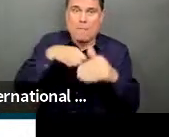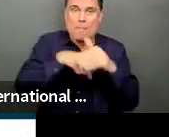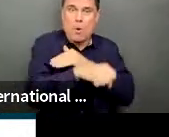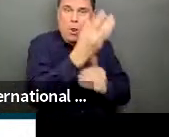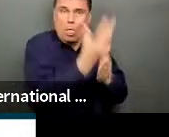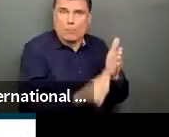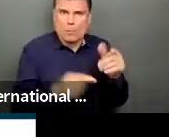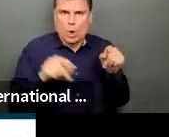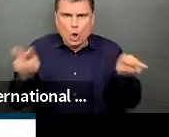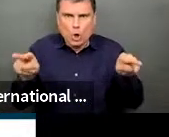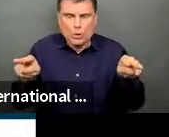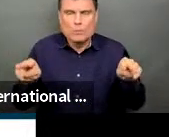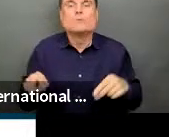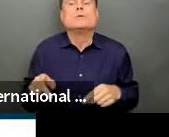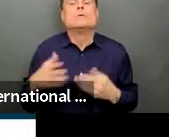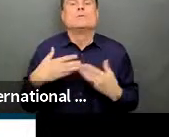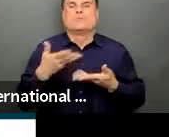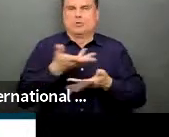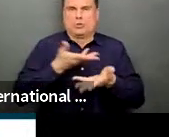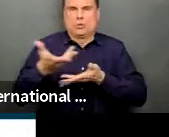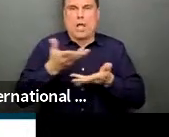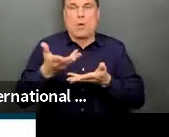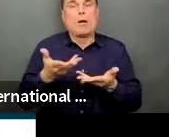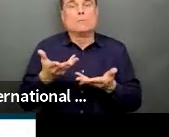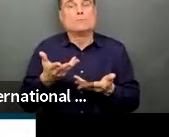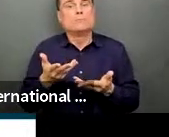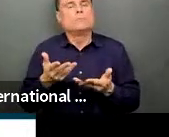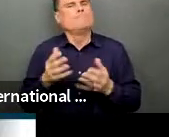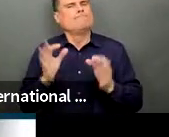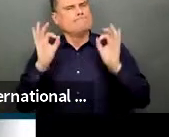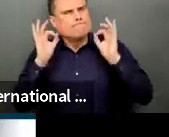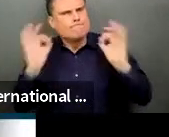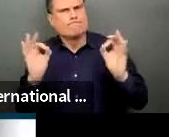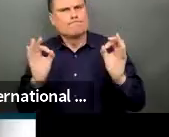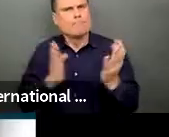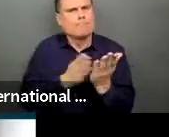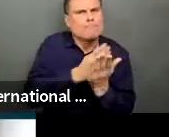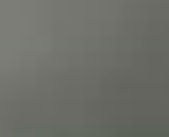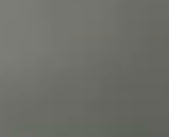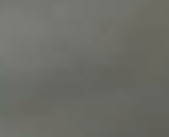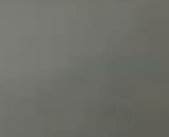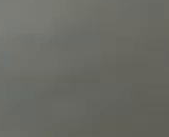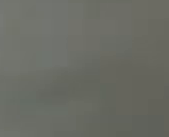to eradicate GBSS. Thank you.